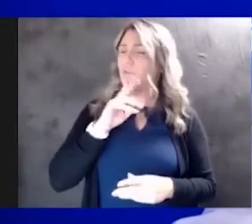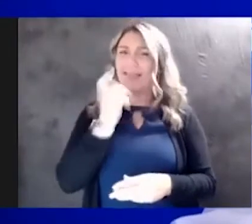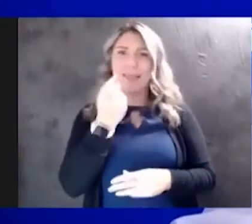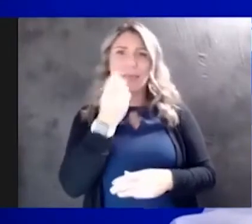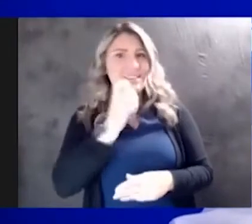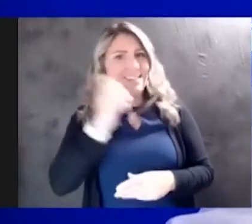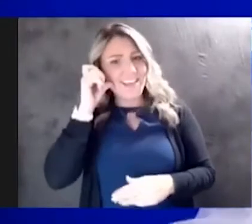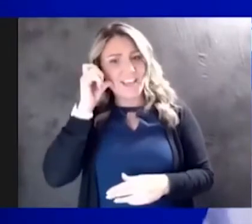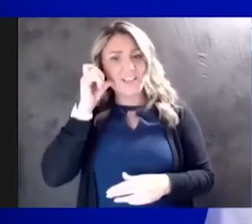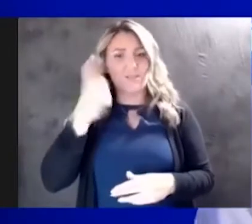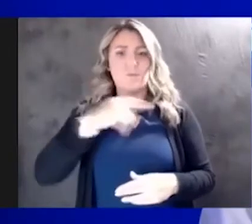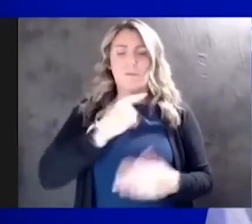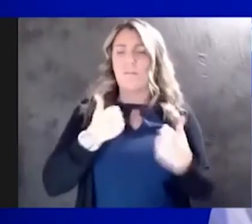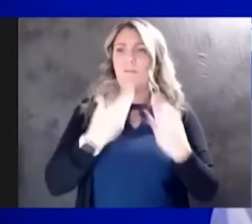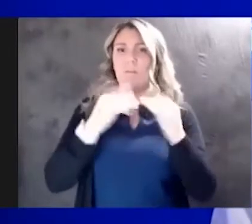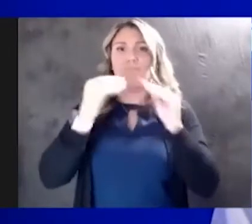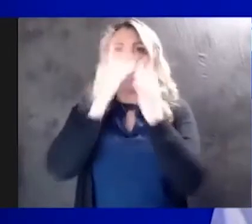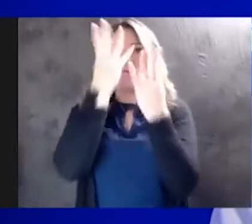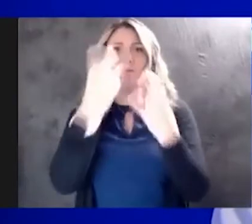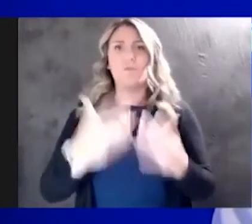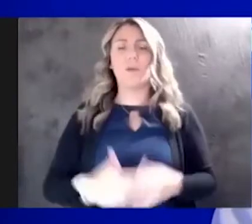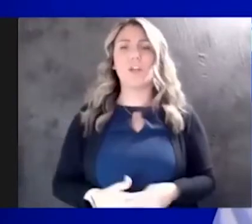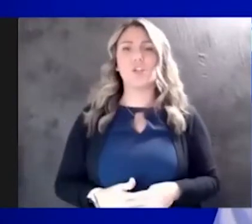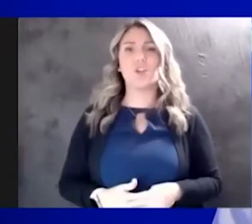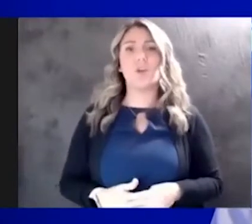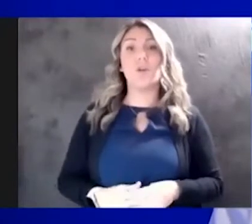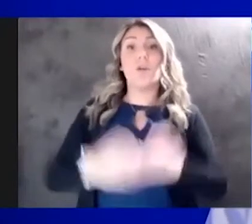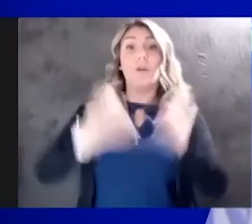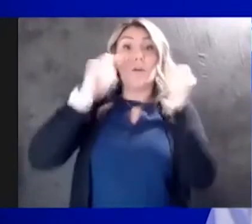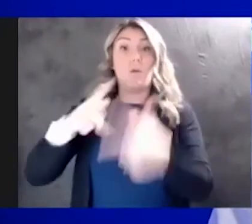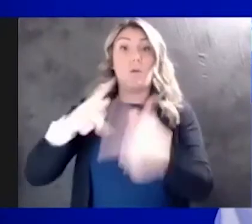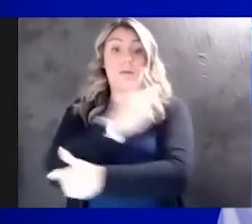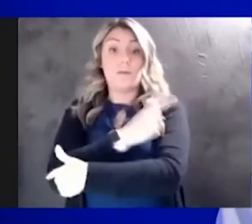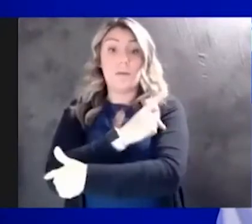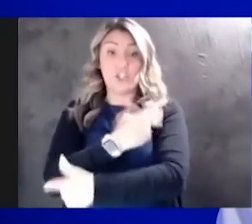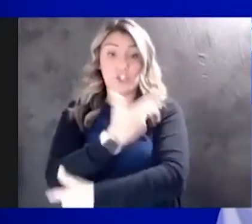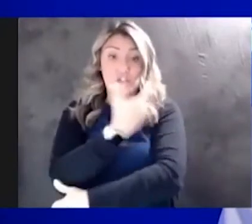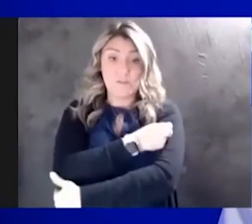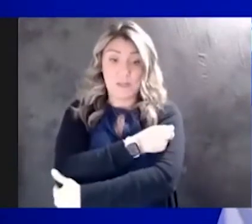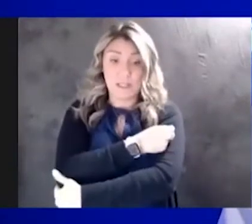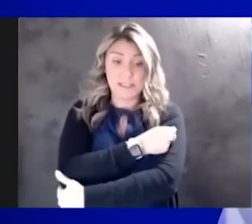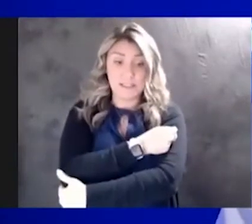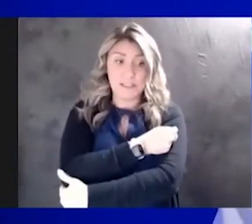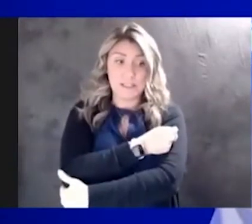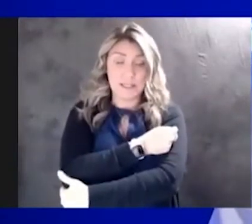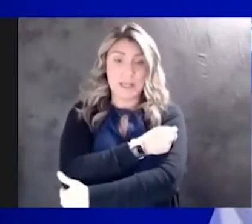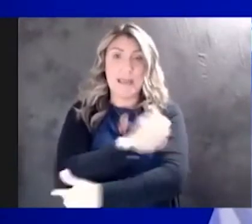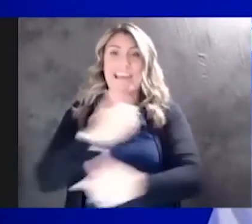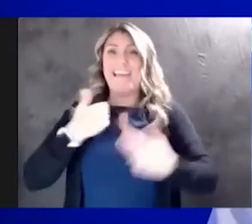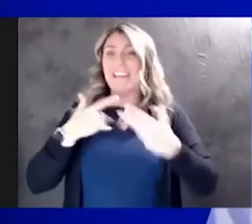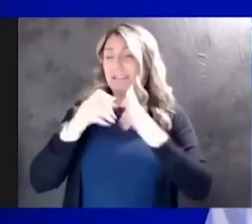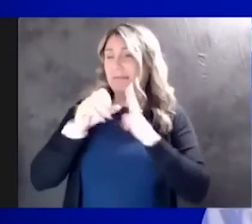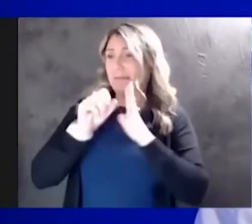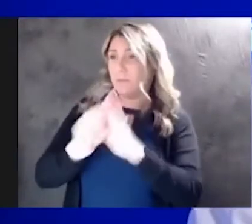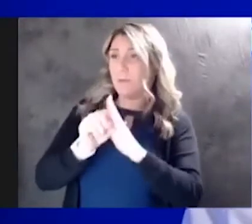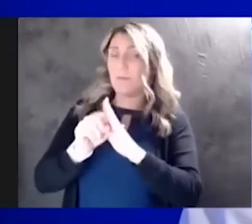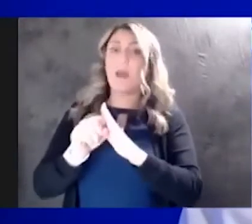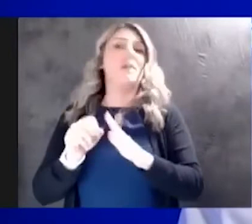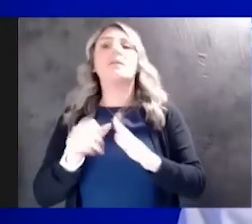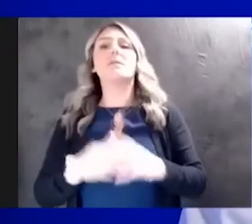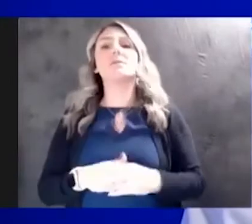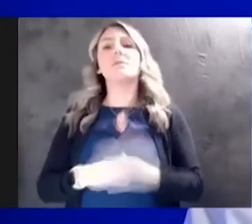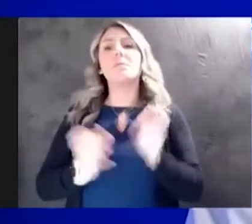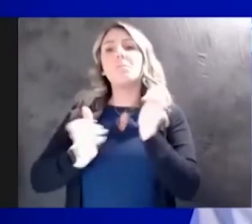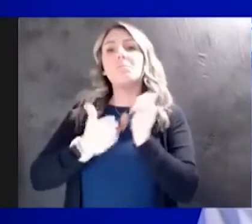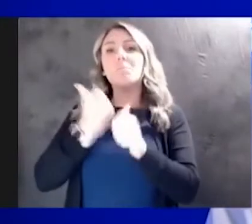get some more information. All of those patients that were vaccinated were symptomatic and have the disease. Again, for the most part, were in that